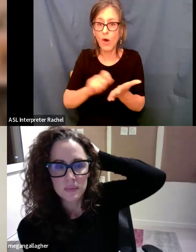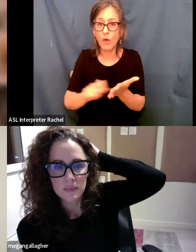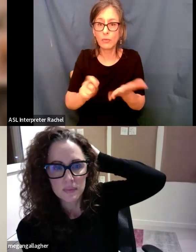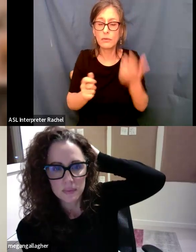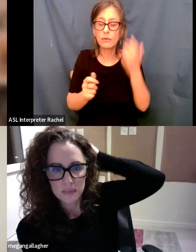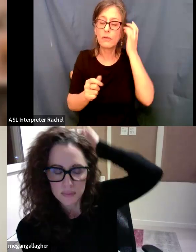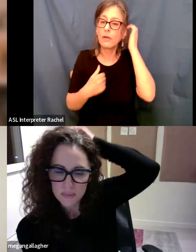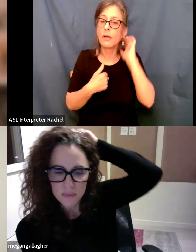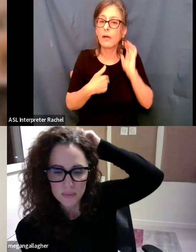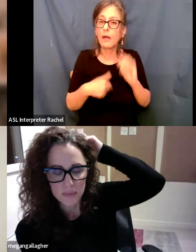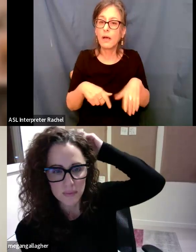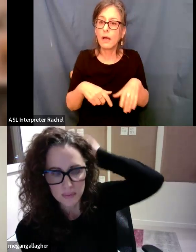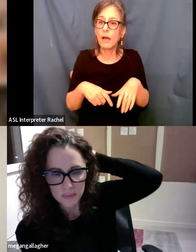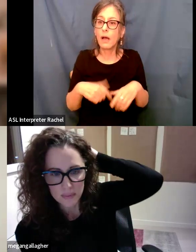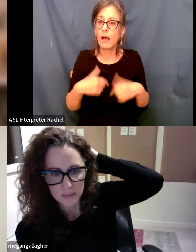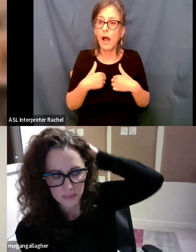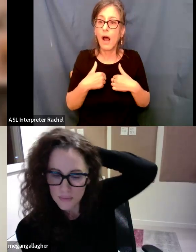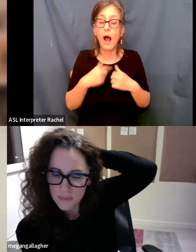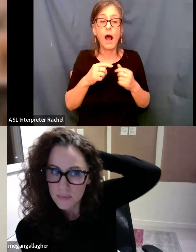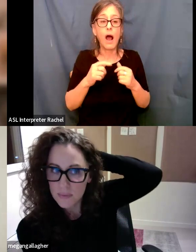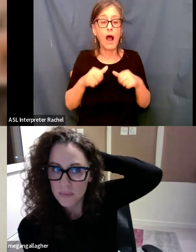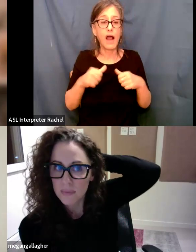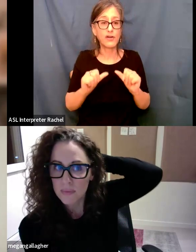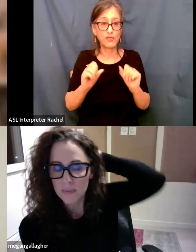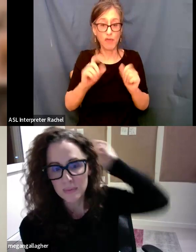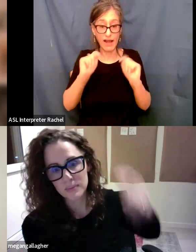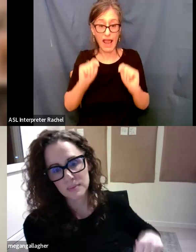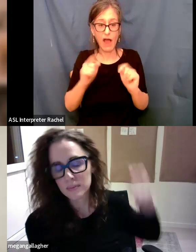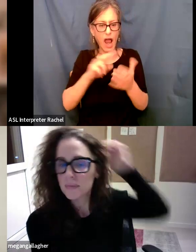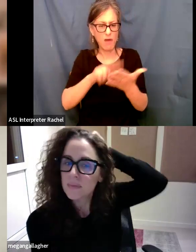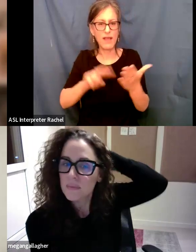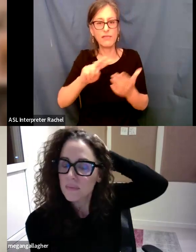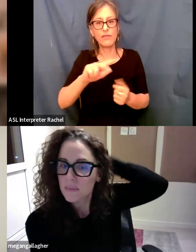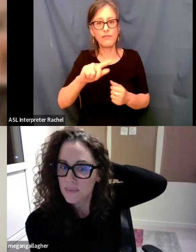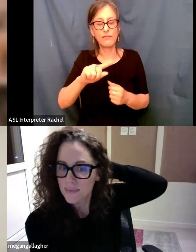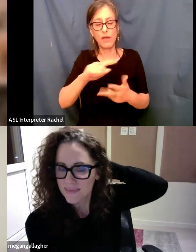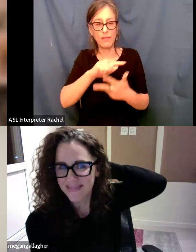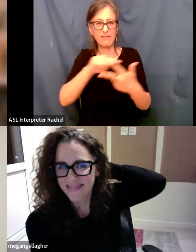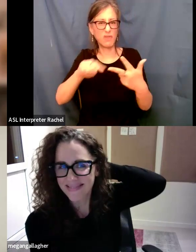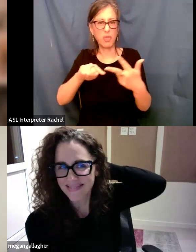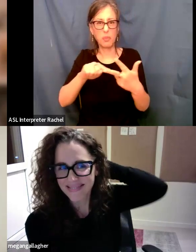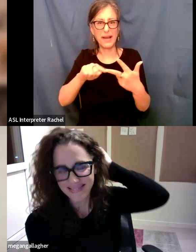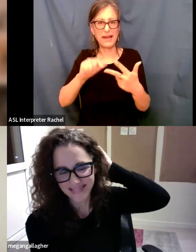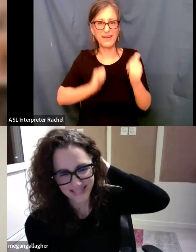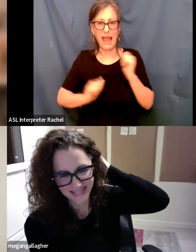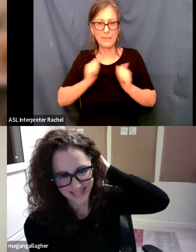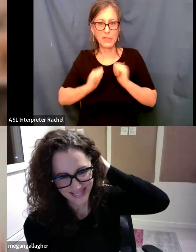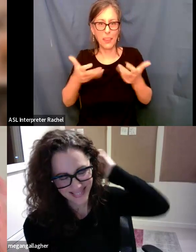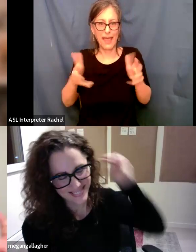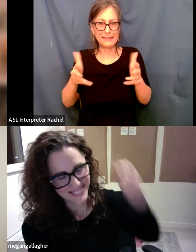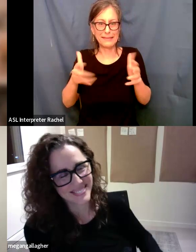is I auditioned having only read the first three episodes. So I didn't know the extent